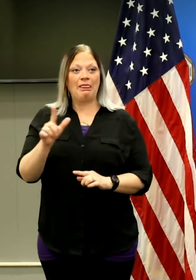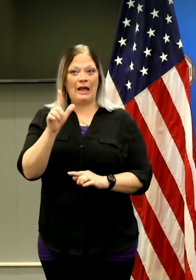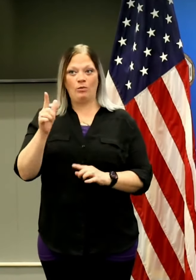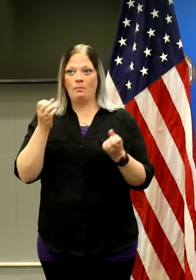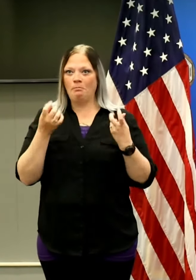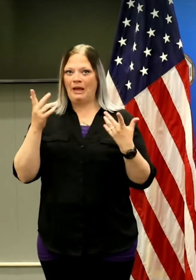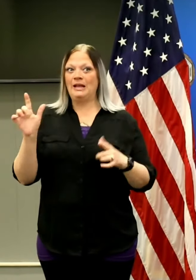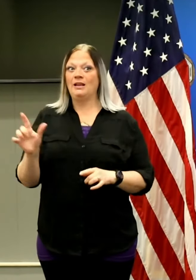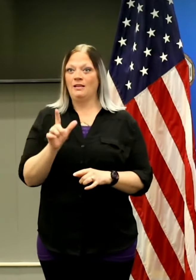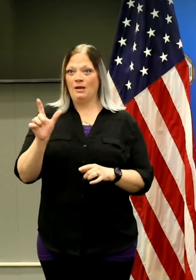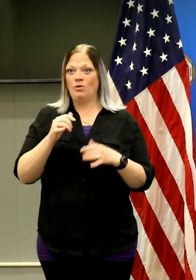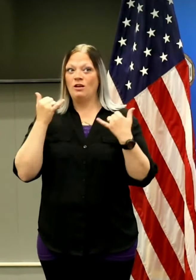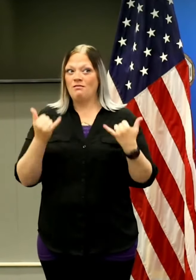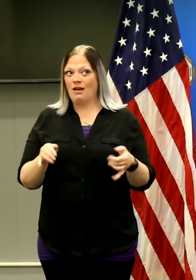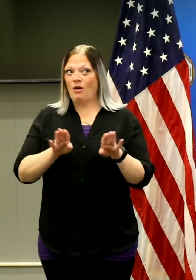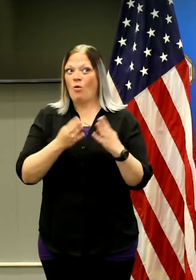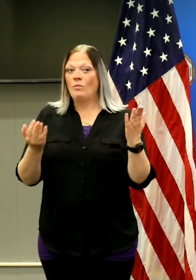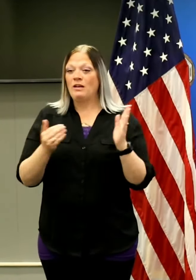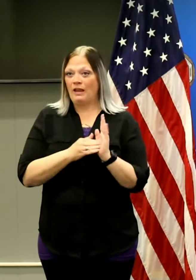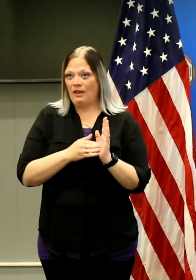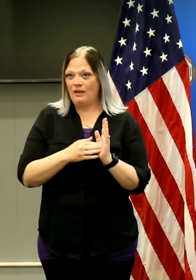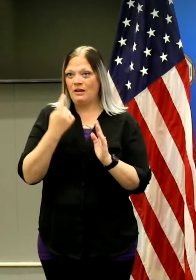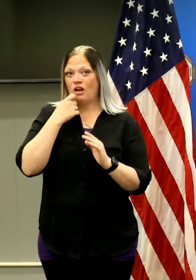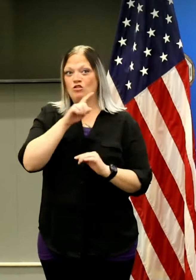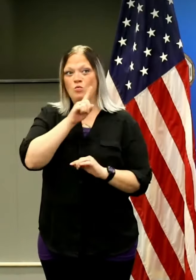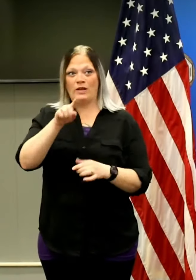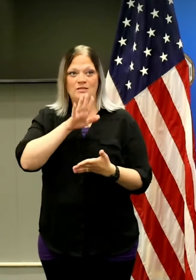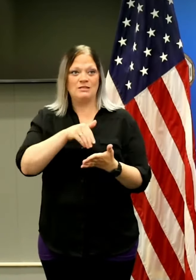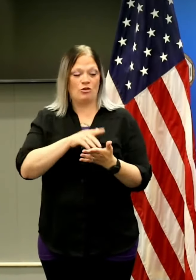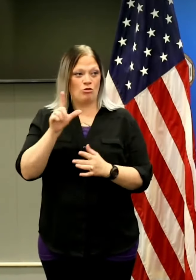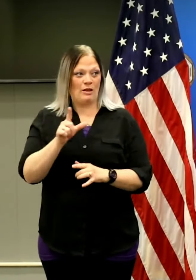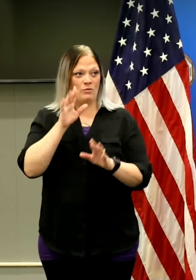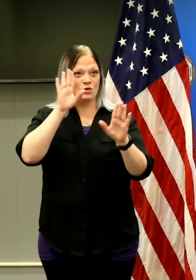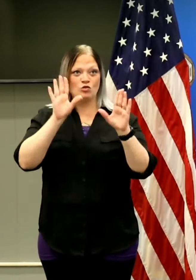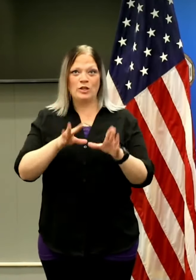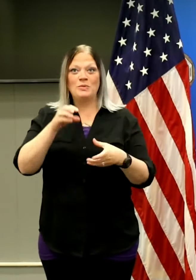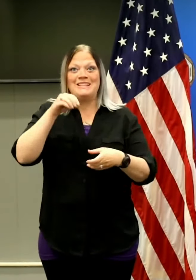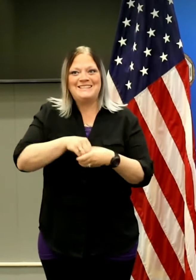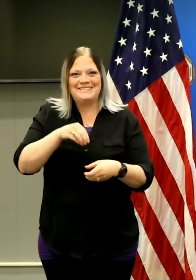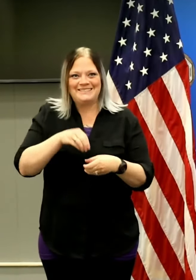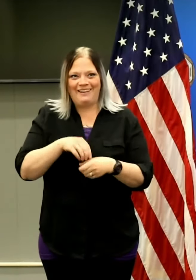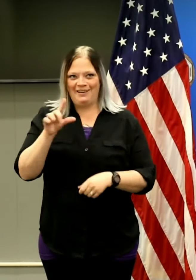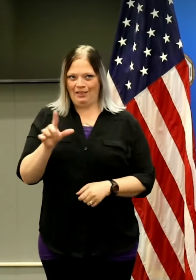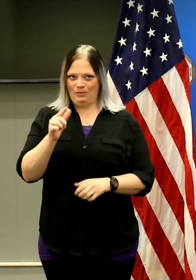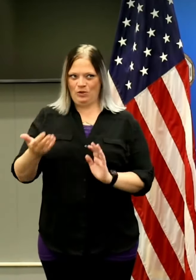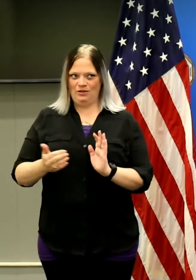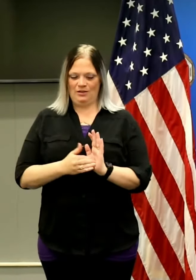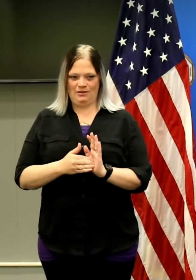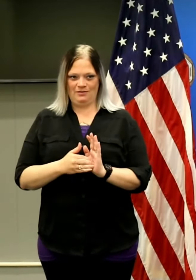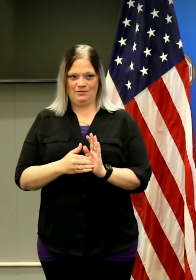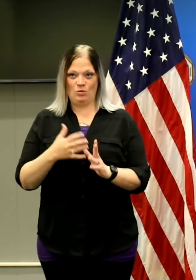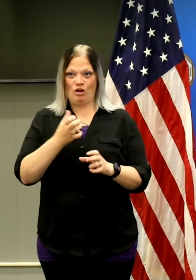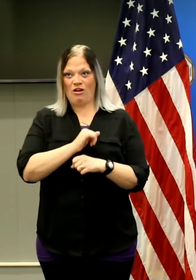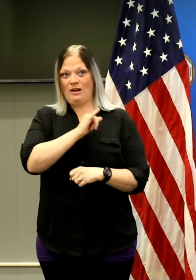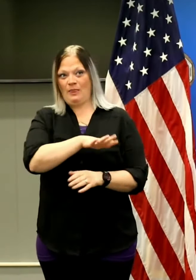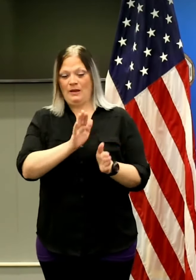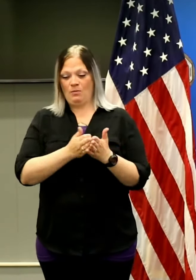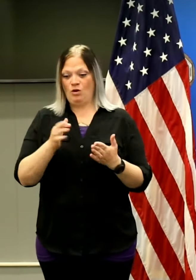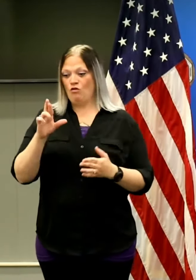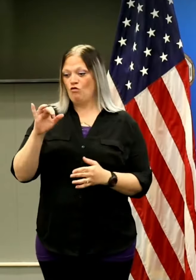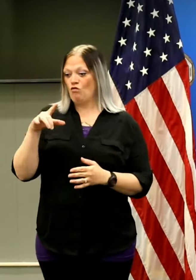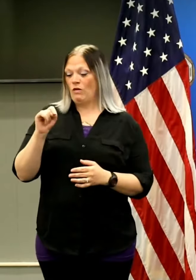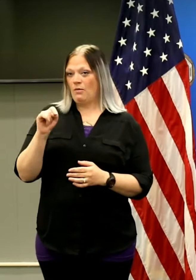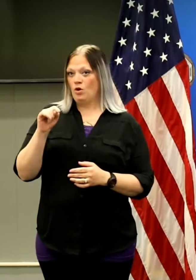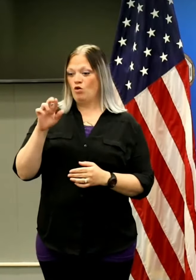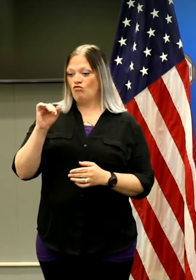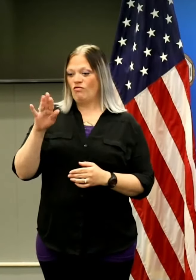of the libraries are now open again. I was down at the Central Library today. It was great to be inside the library again. I picked up this book by Robert Reich, The Common